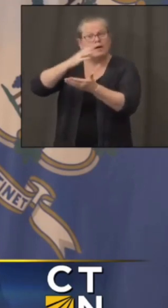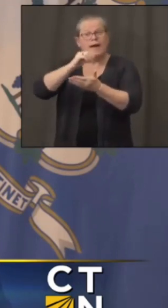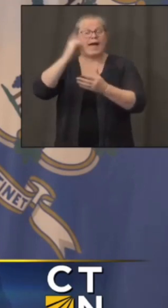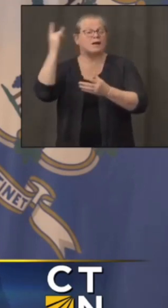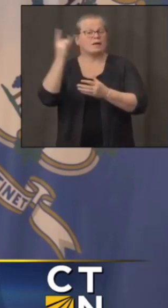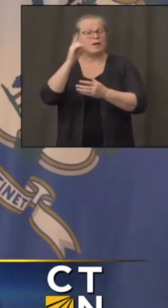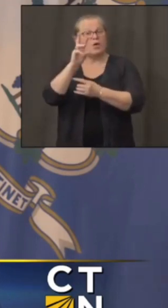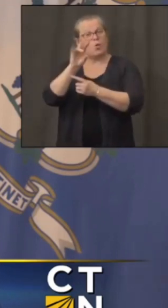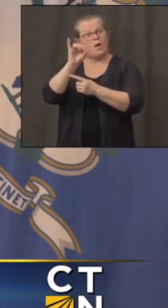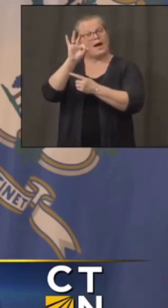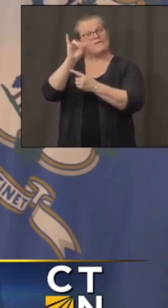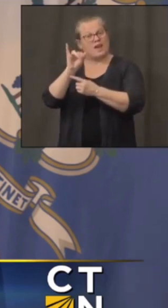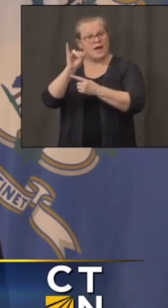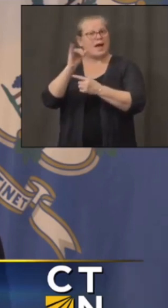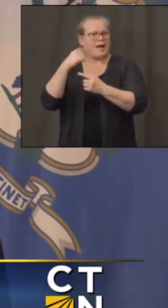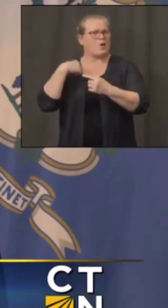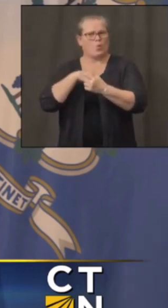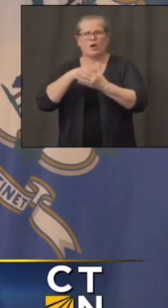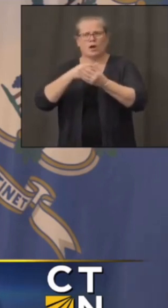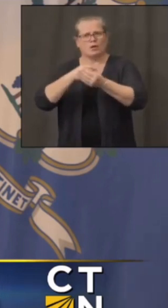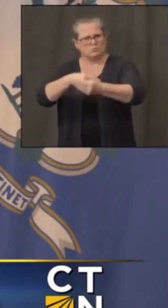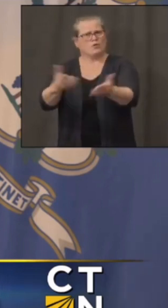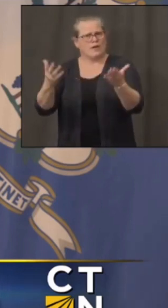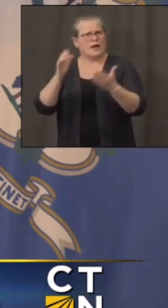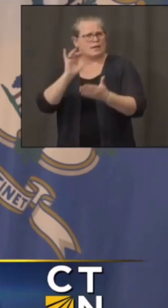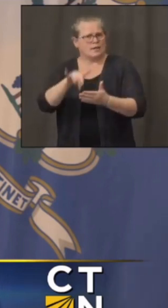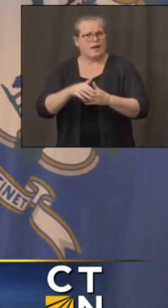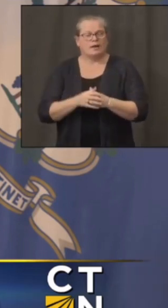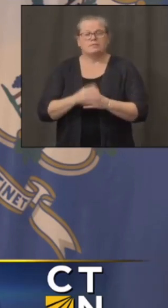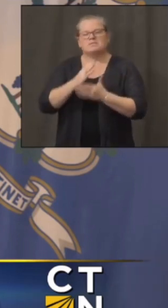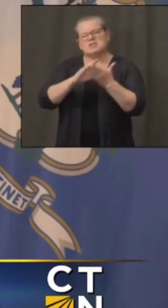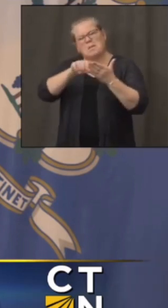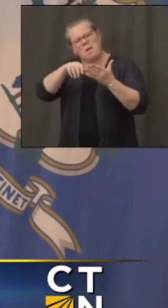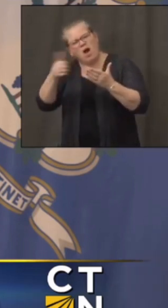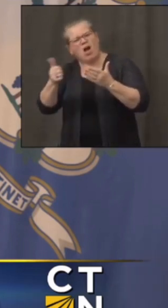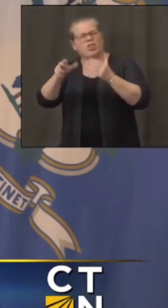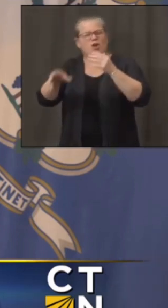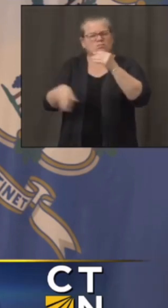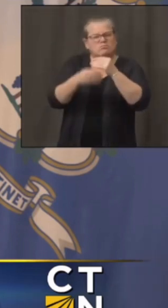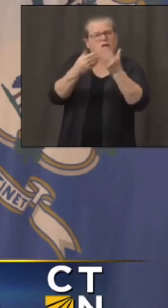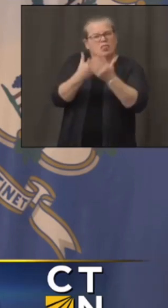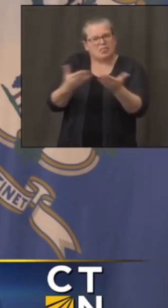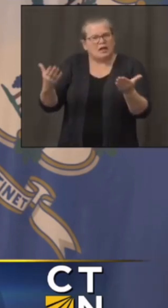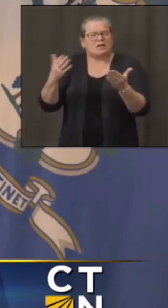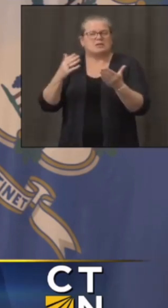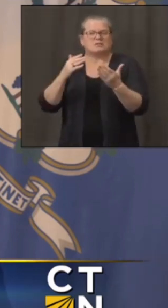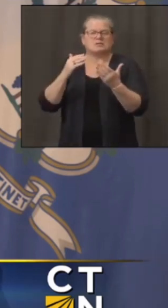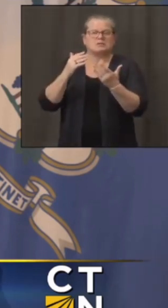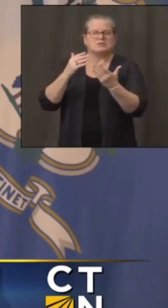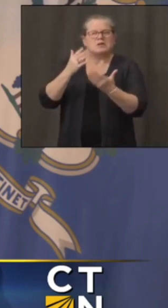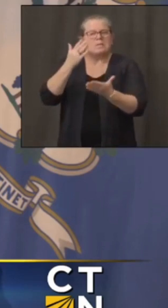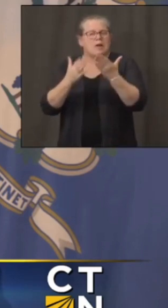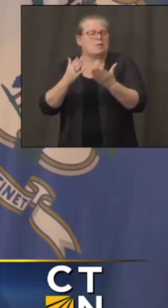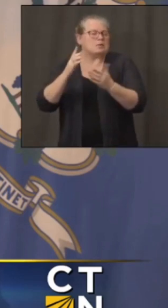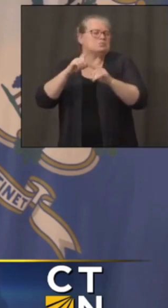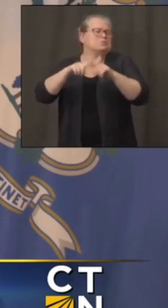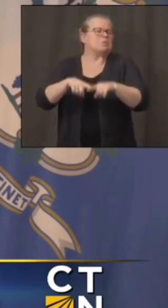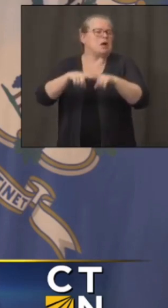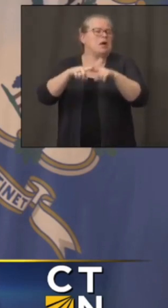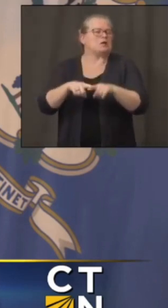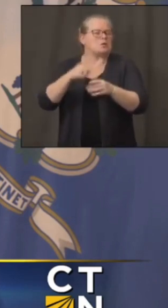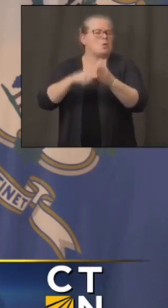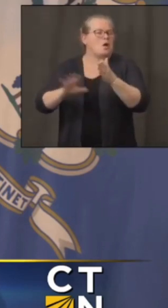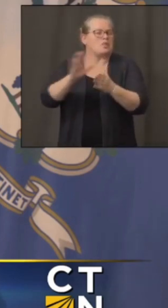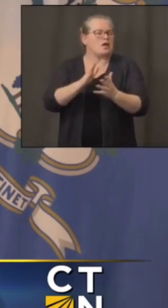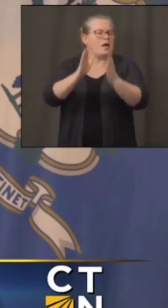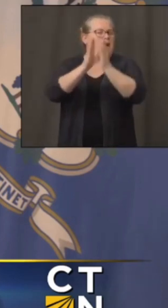ancillary things they asked about, Melissa McCall, you know, maybe used a little bit of discretion there. And right now, you know, we're finding, look, some